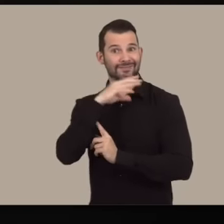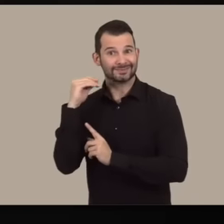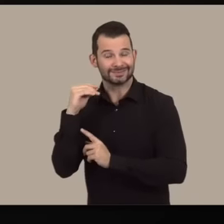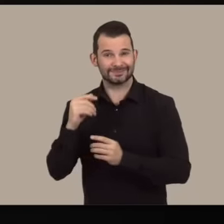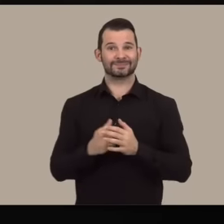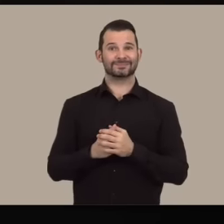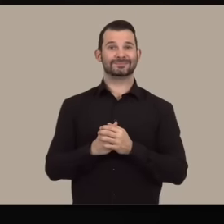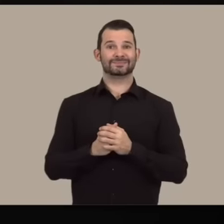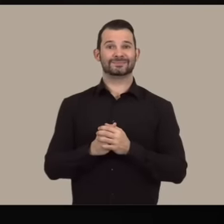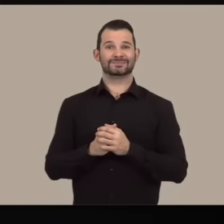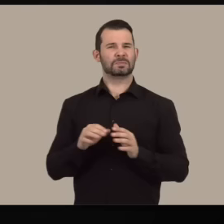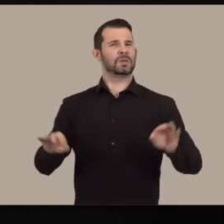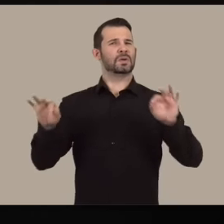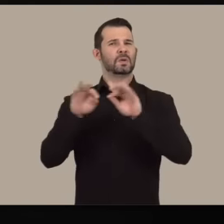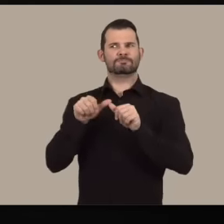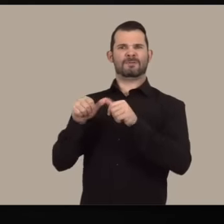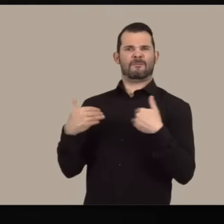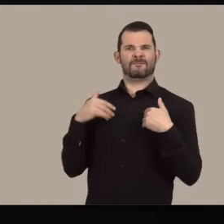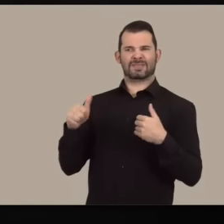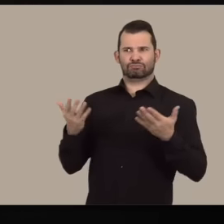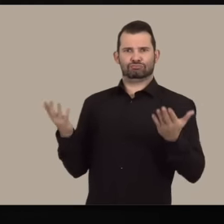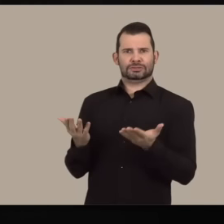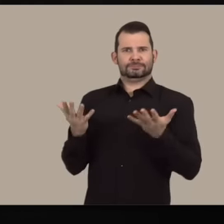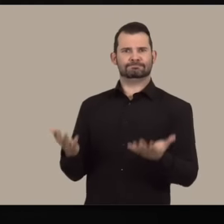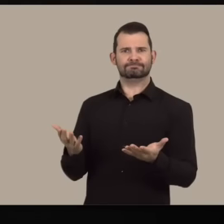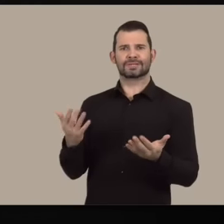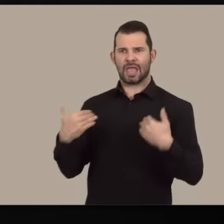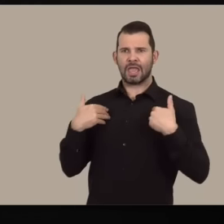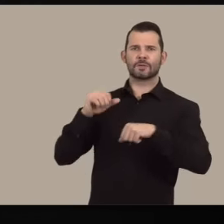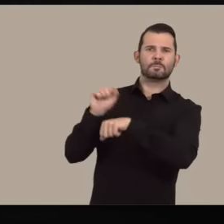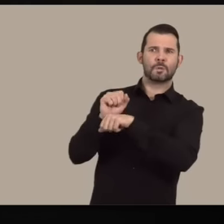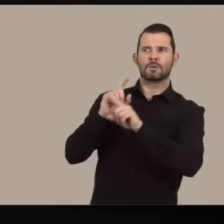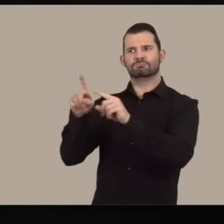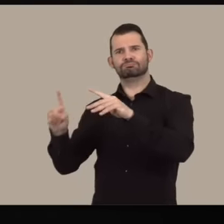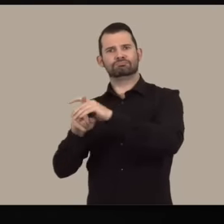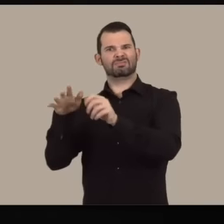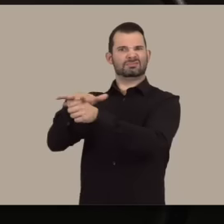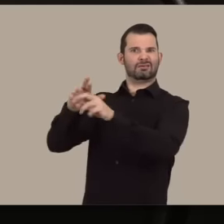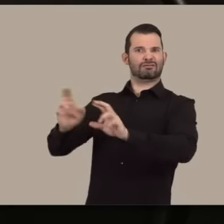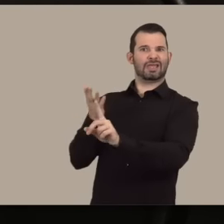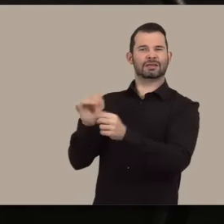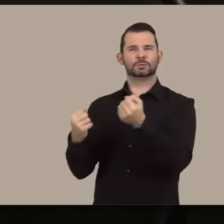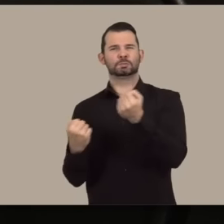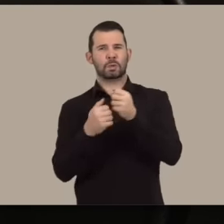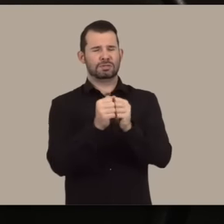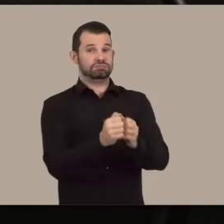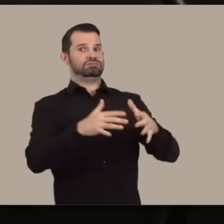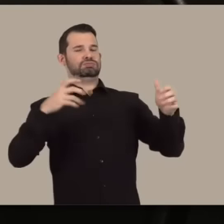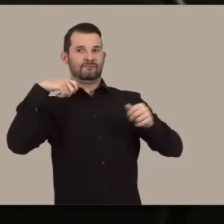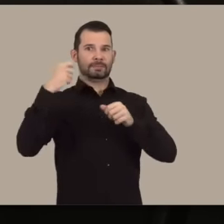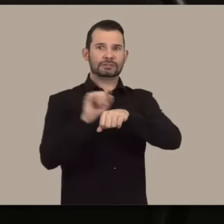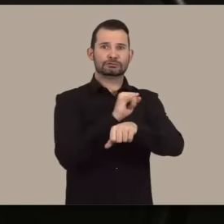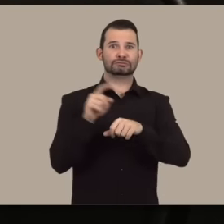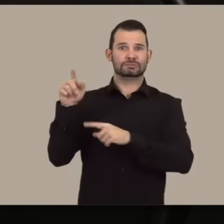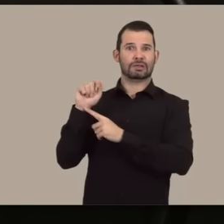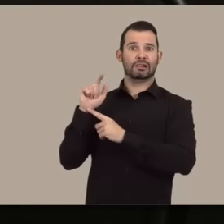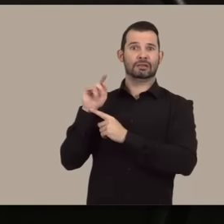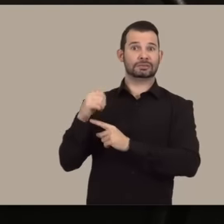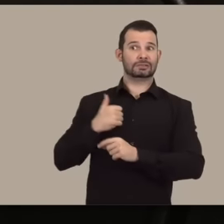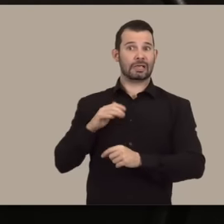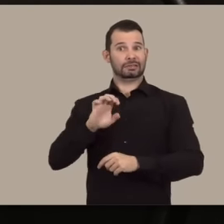Halifax. It's important to maintain this presence and to have employees on site to support the booming film industry